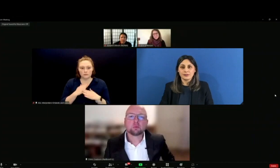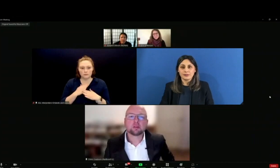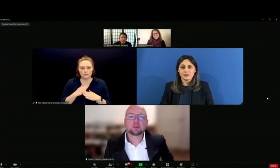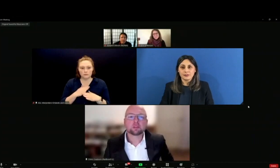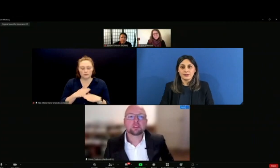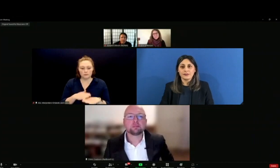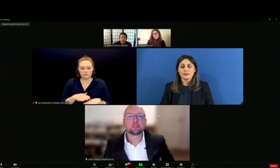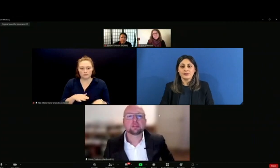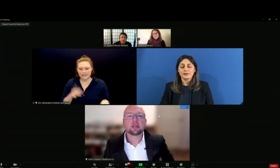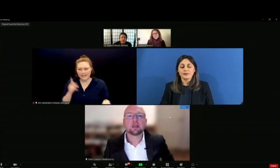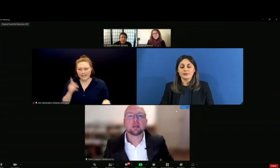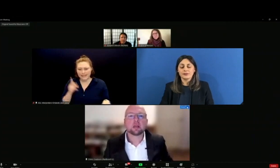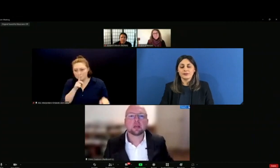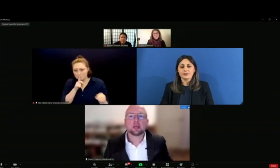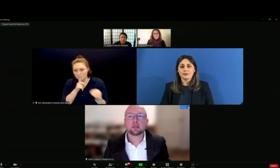I think it's muted.